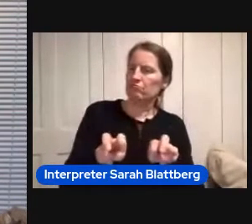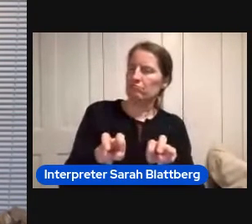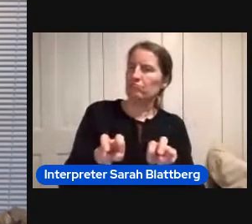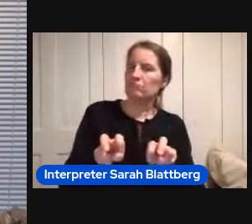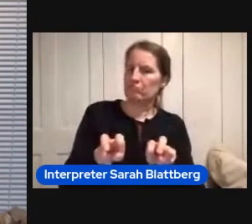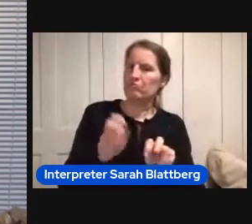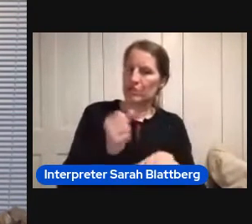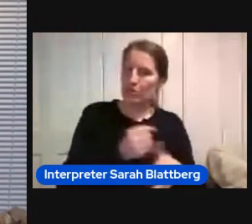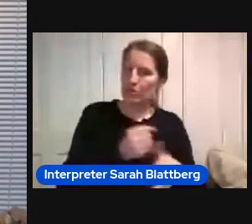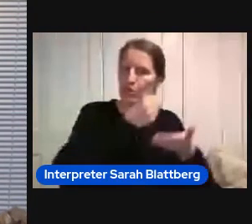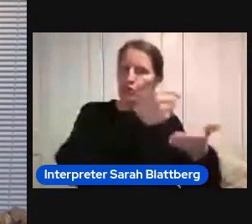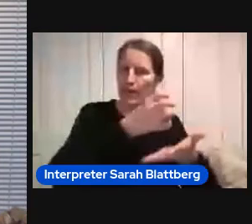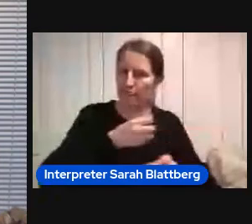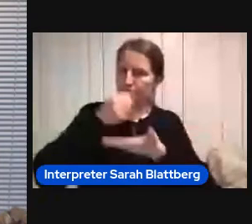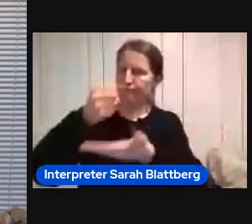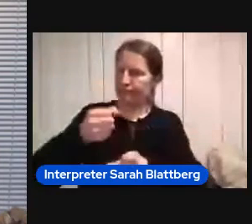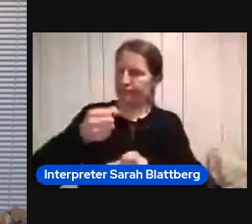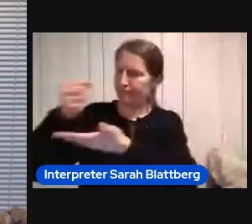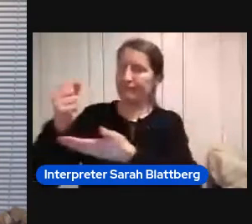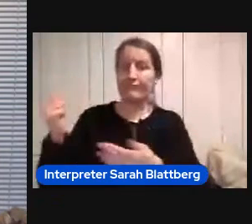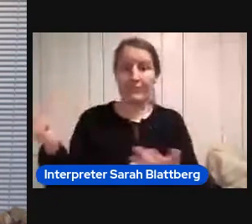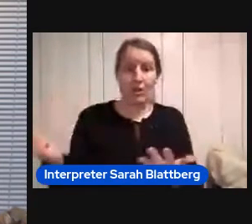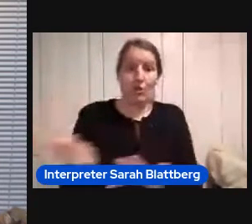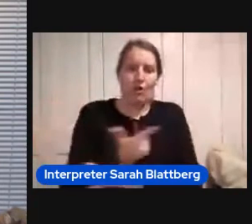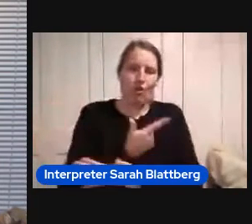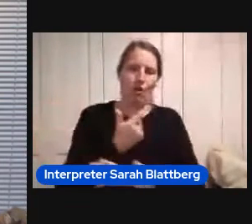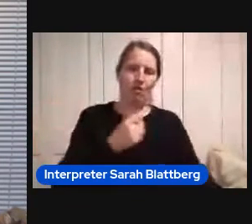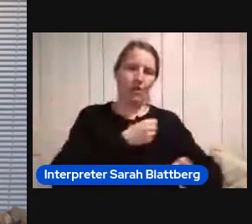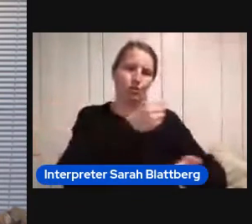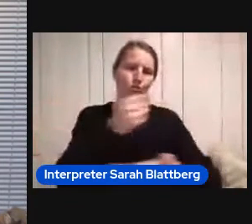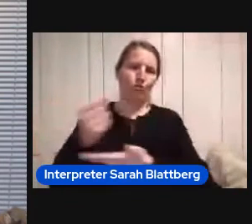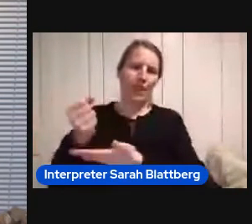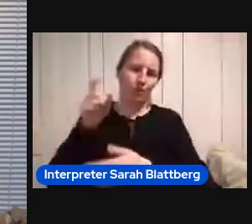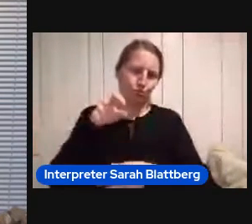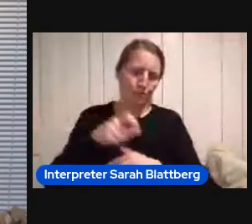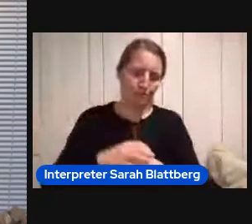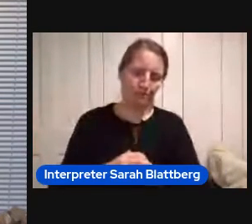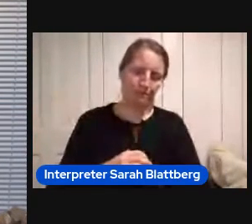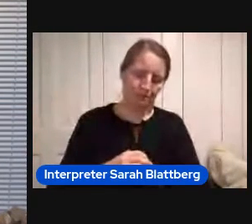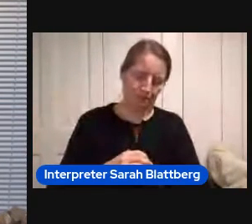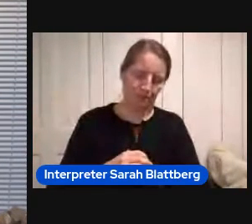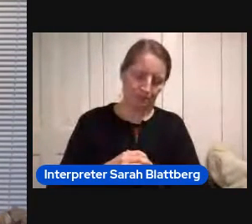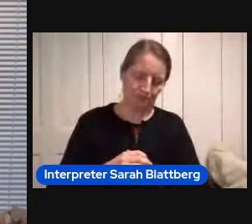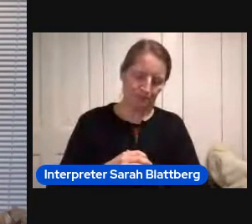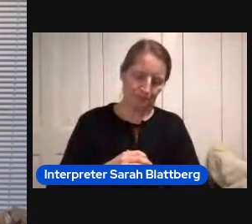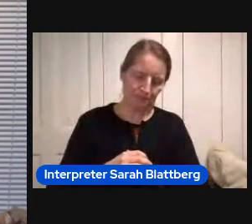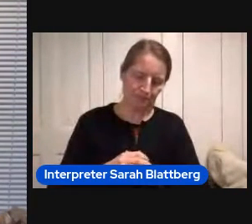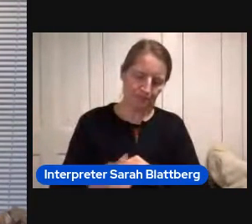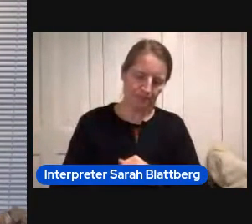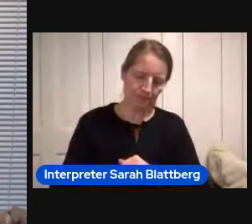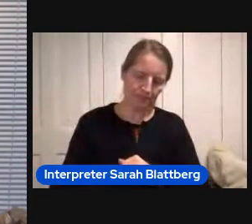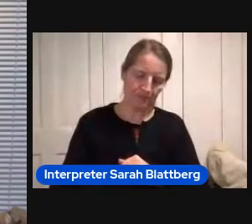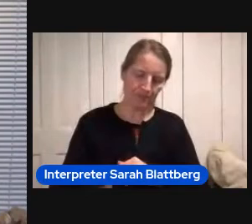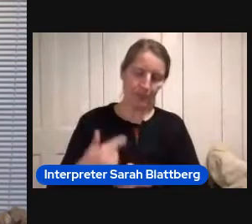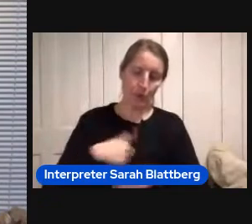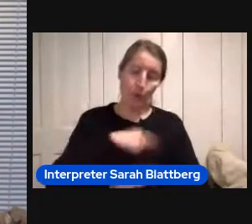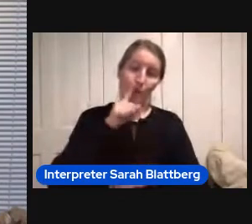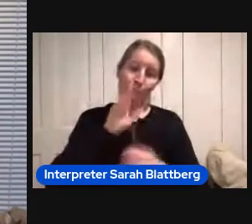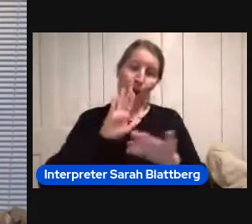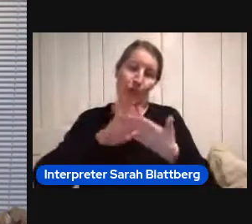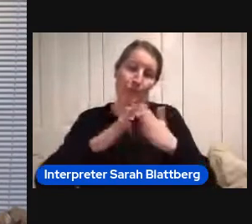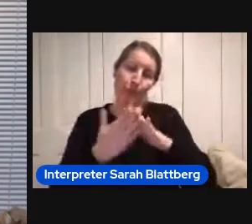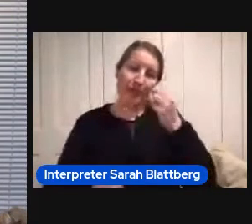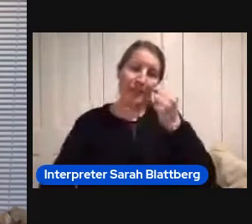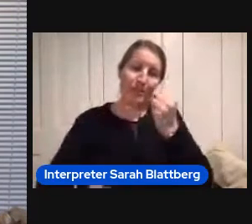carry into all of our grant making since it's such an important value. As I mentioned, we're not only the community champions,